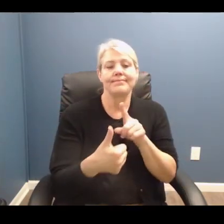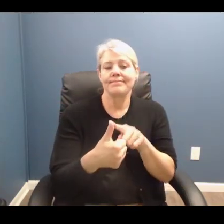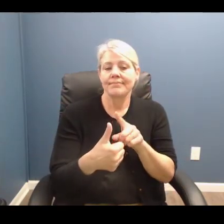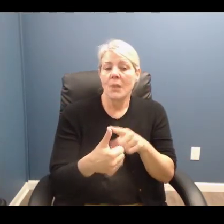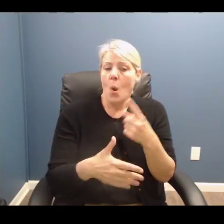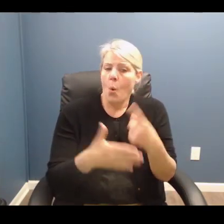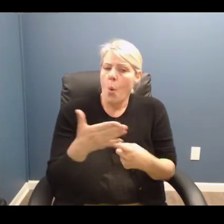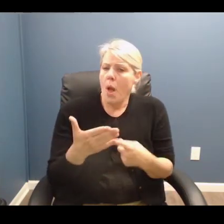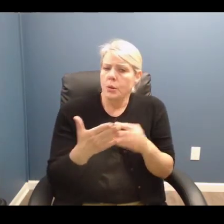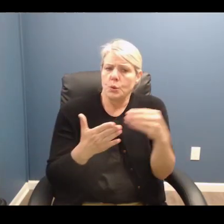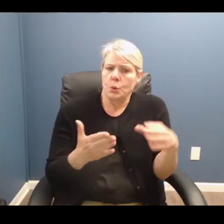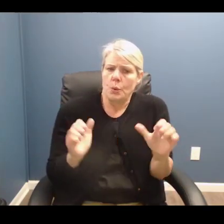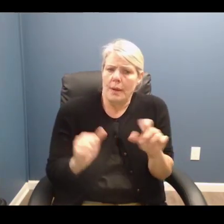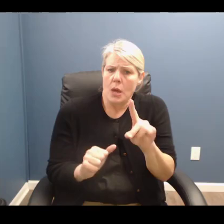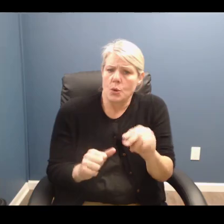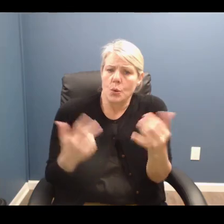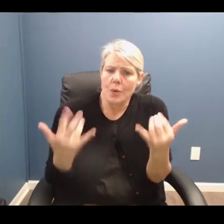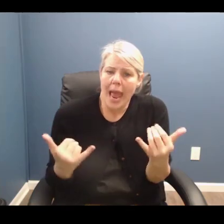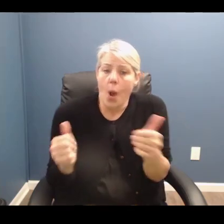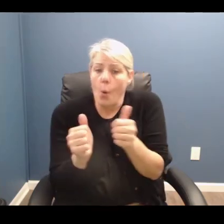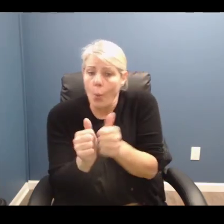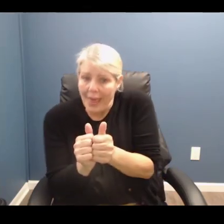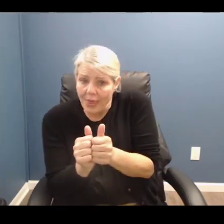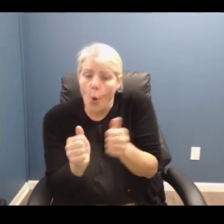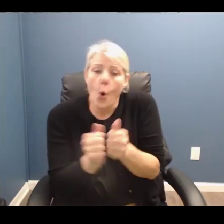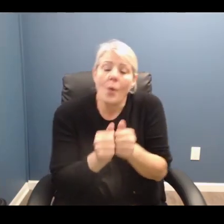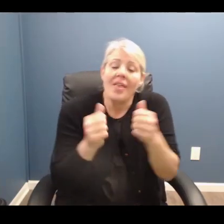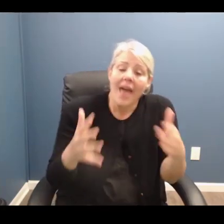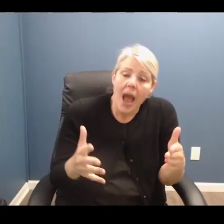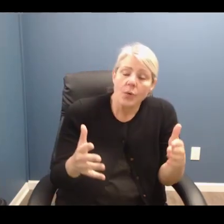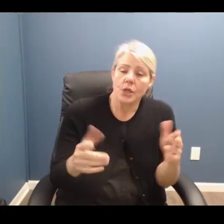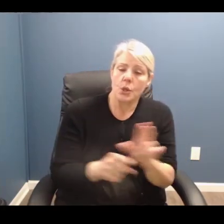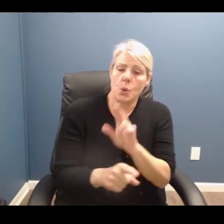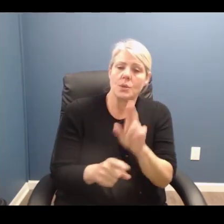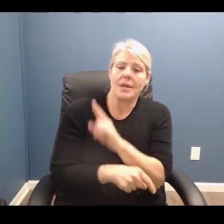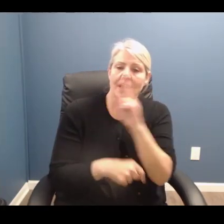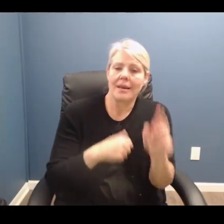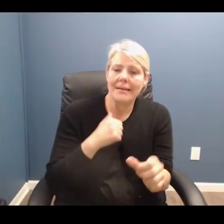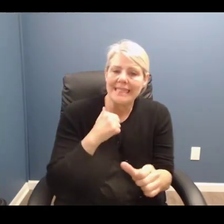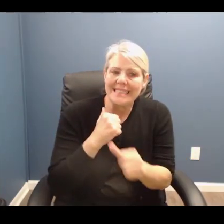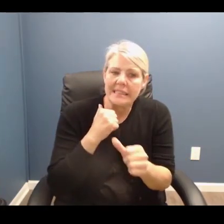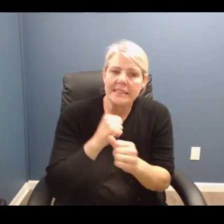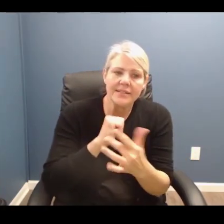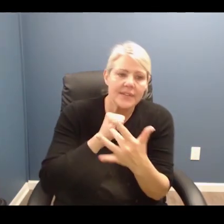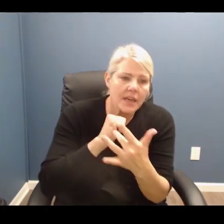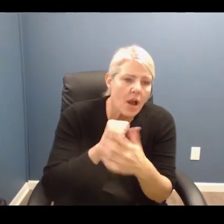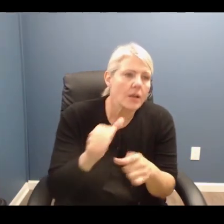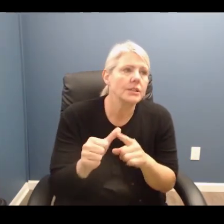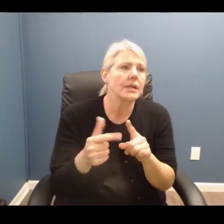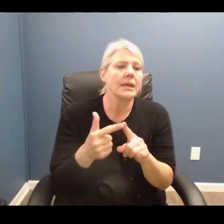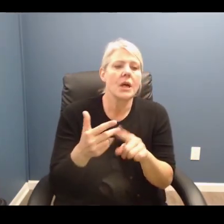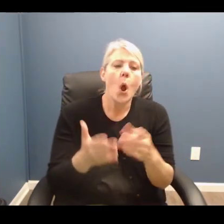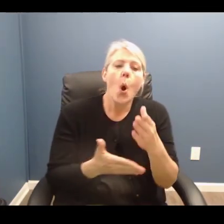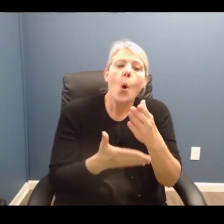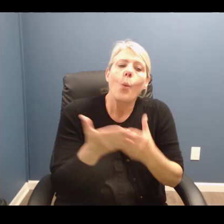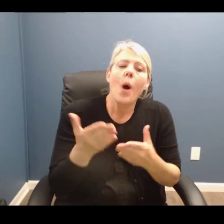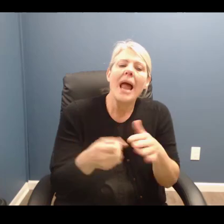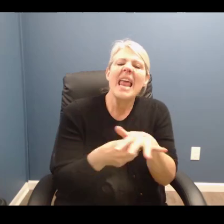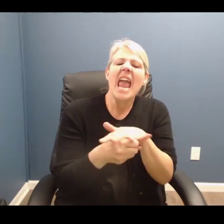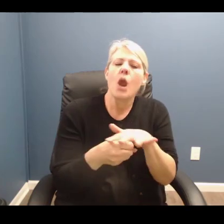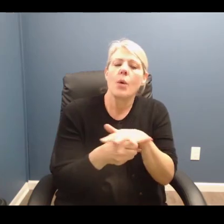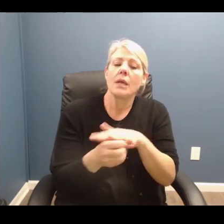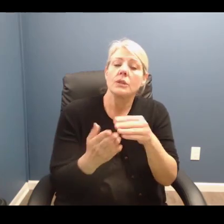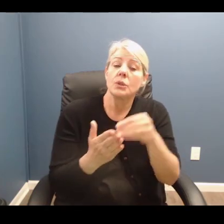What can the student do now with and without assistive technology? In what areas does the student require